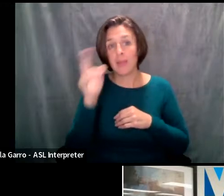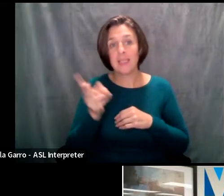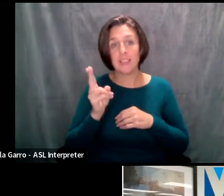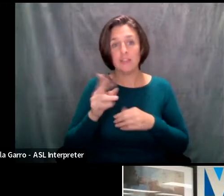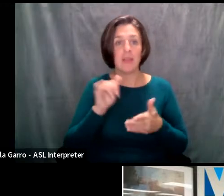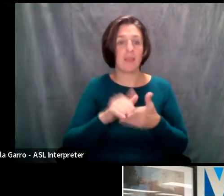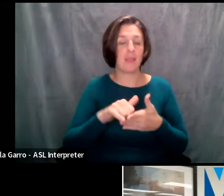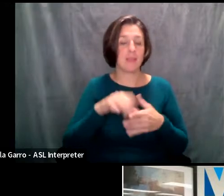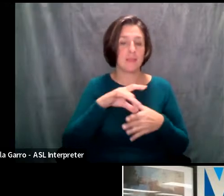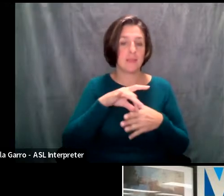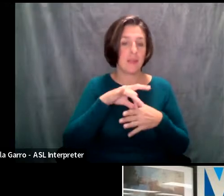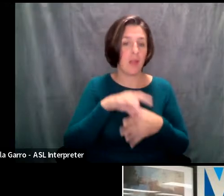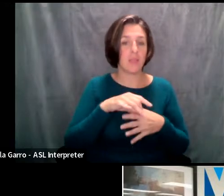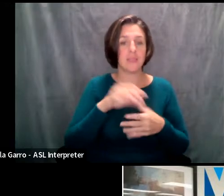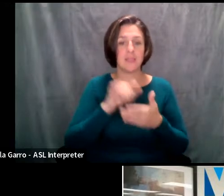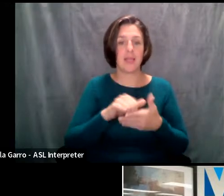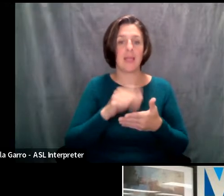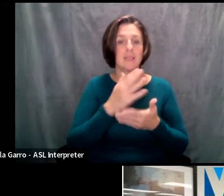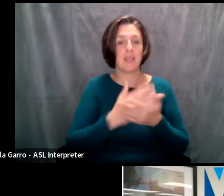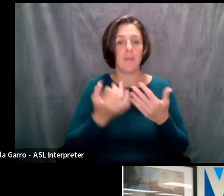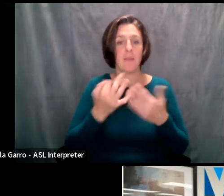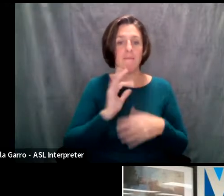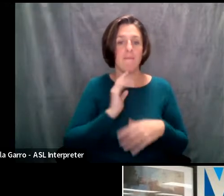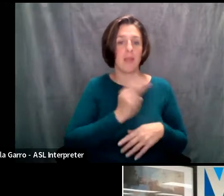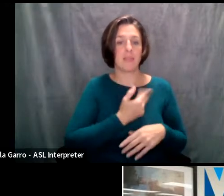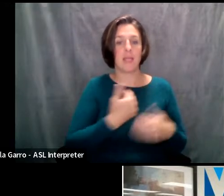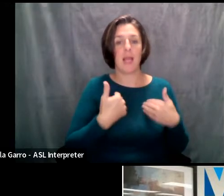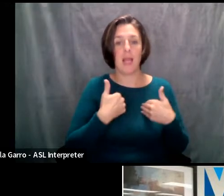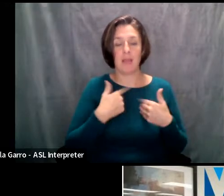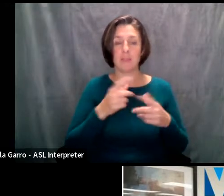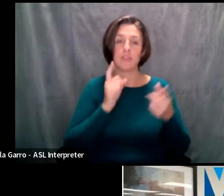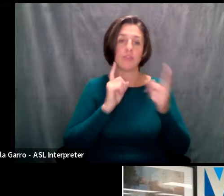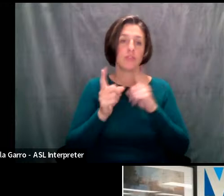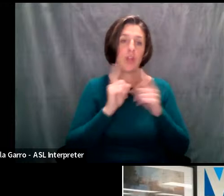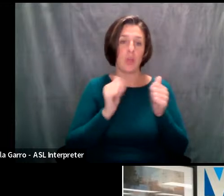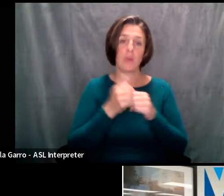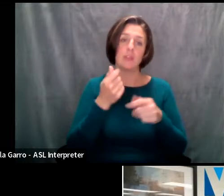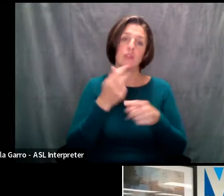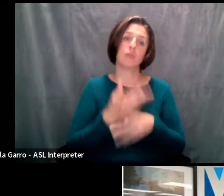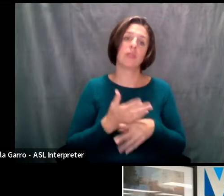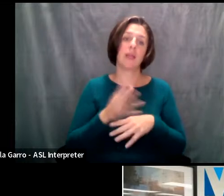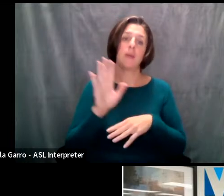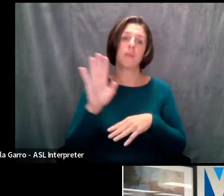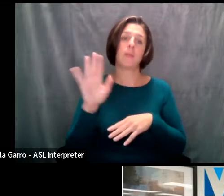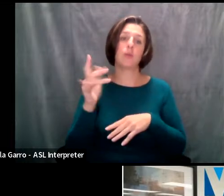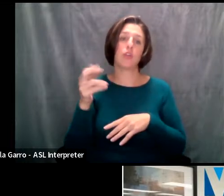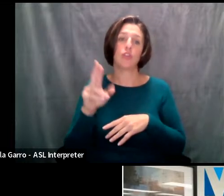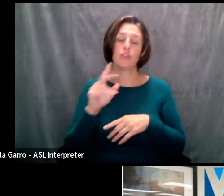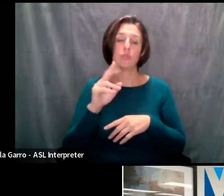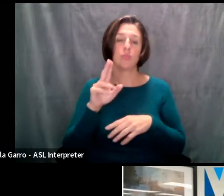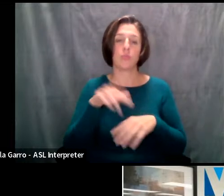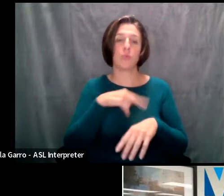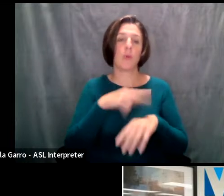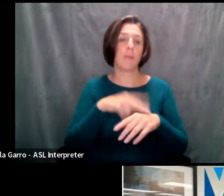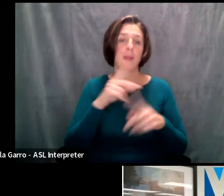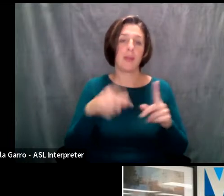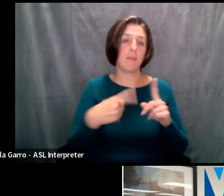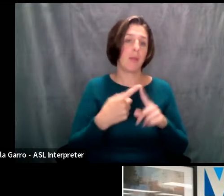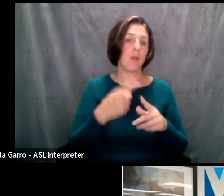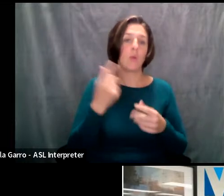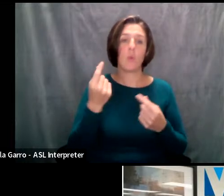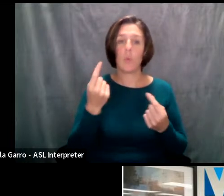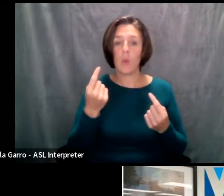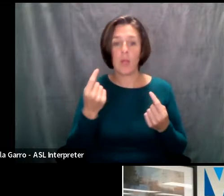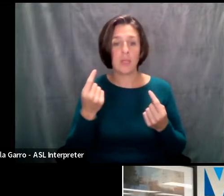context that some of us had was talking with Superintendent Booker usually about, you know, what the conflict